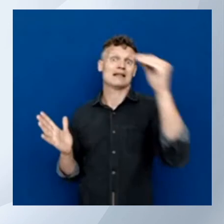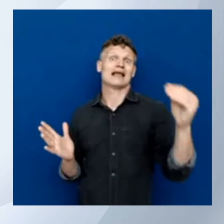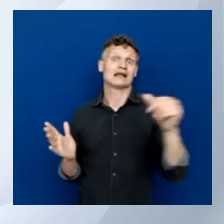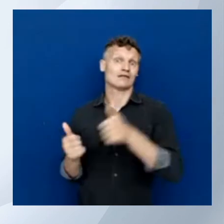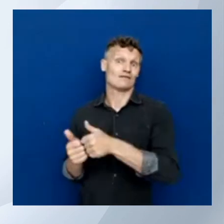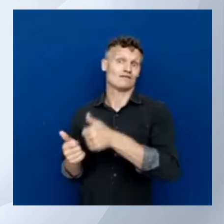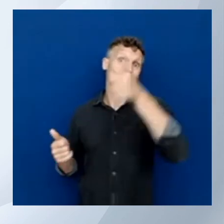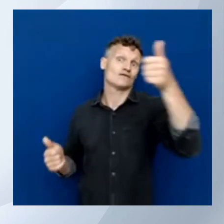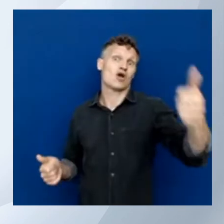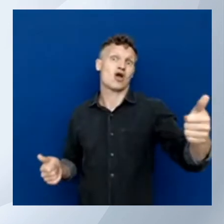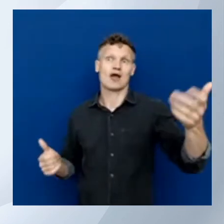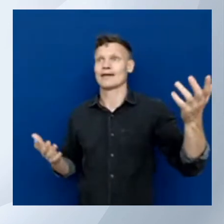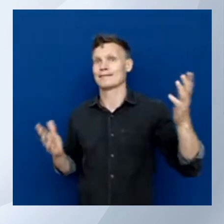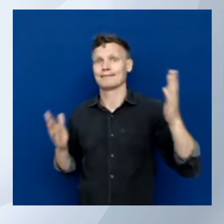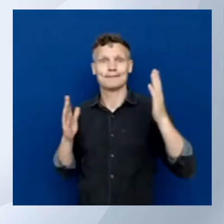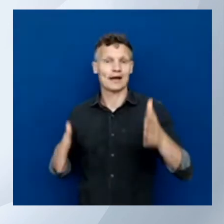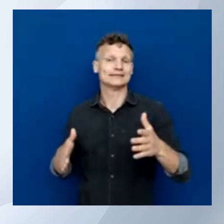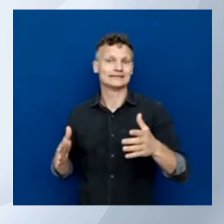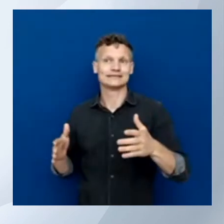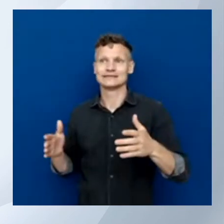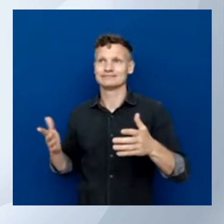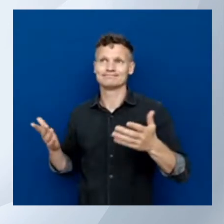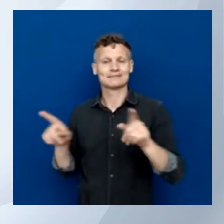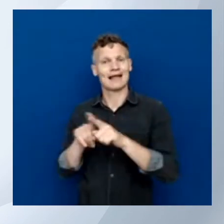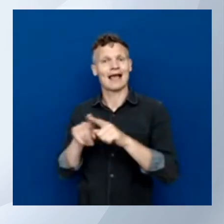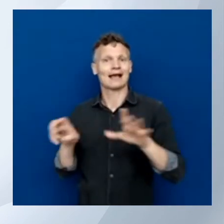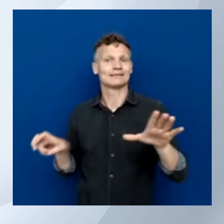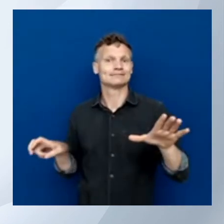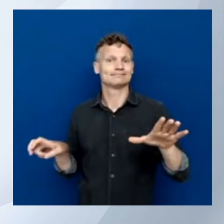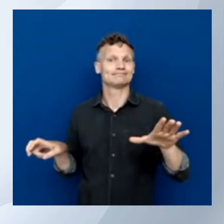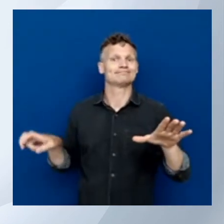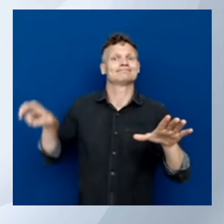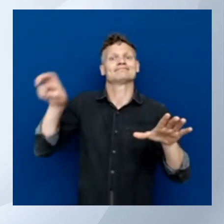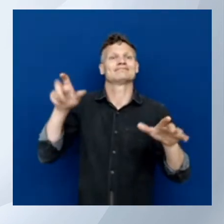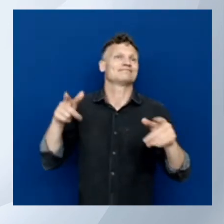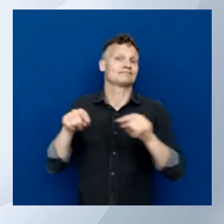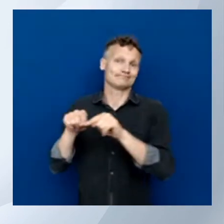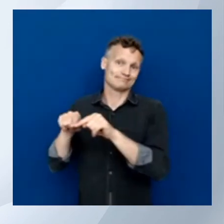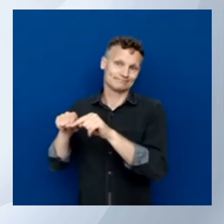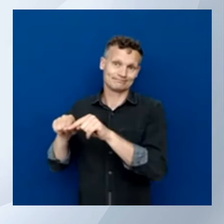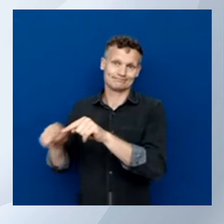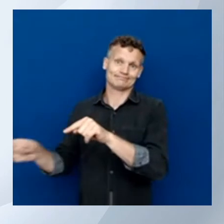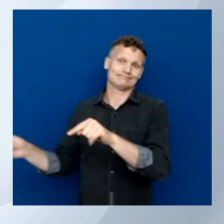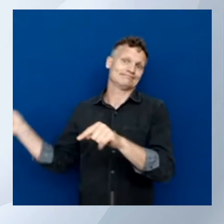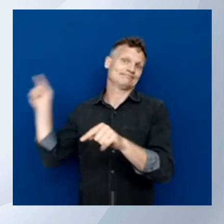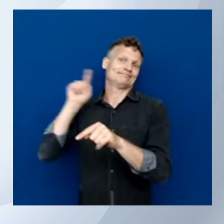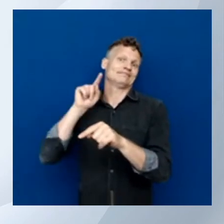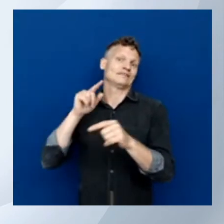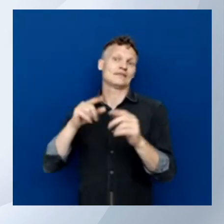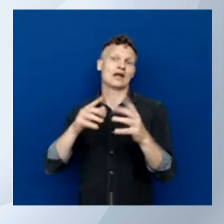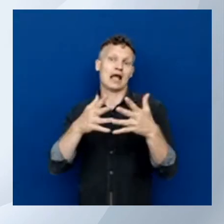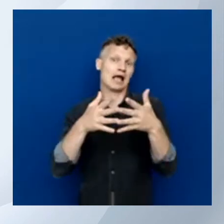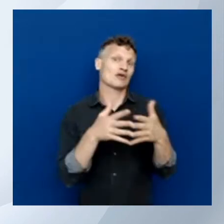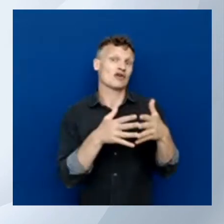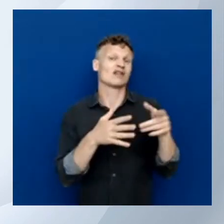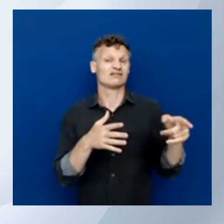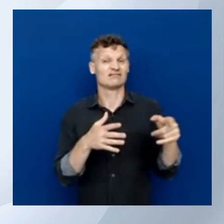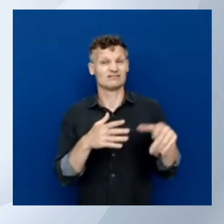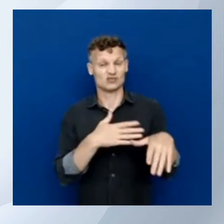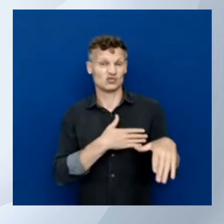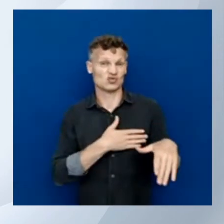in the west coast of the US for someone from Australia is going to be slow. Is there a better